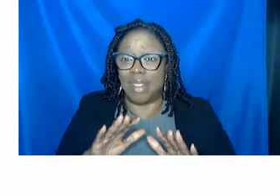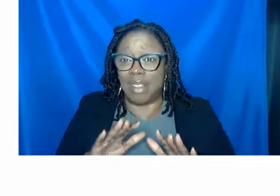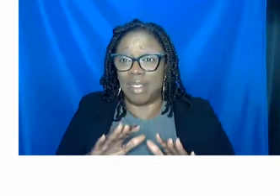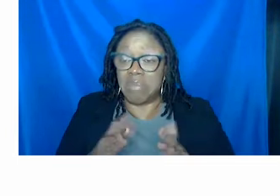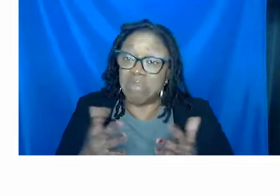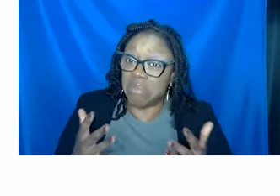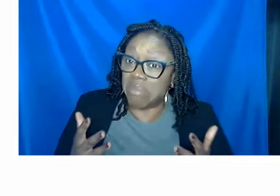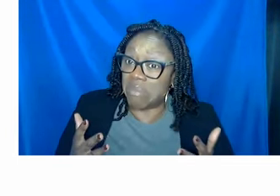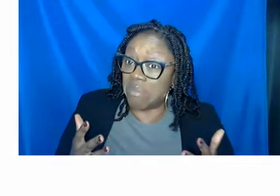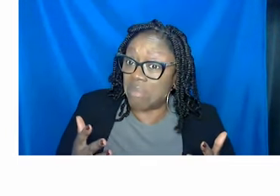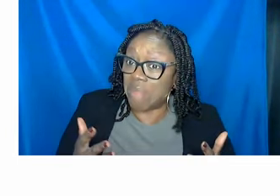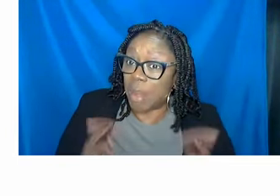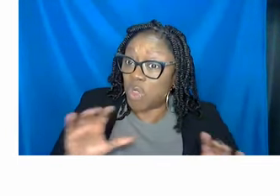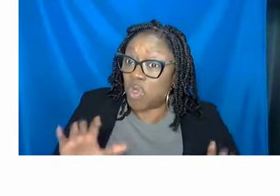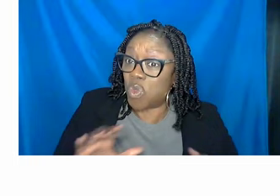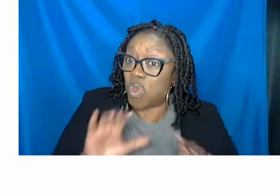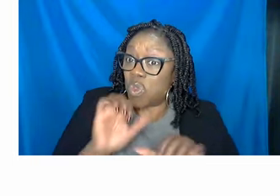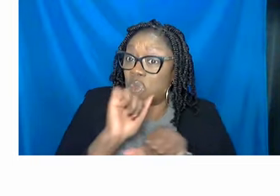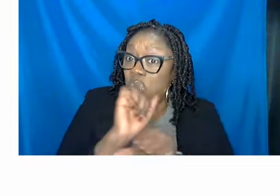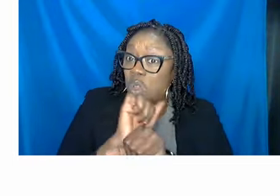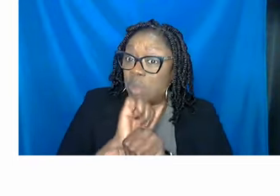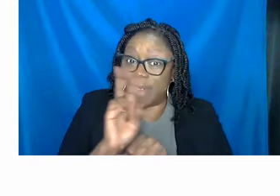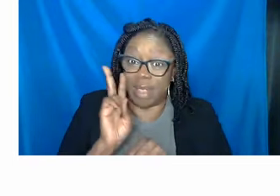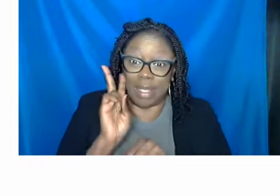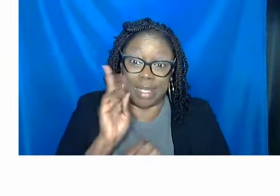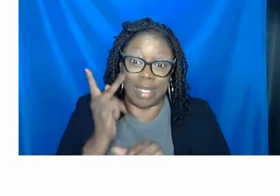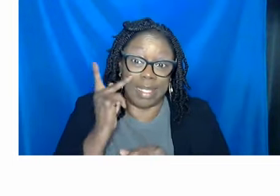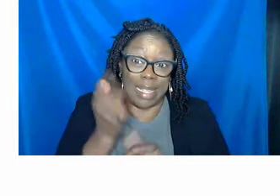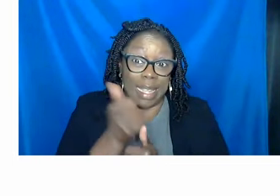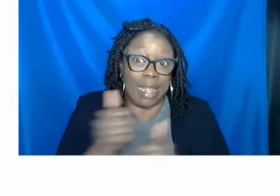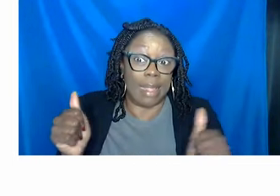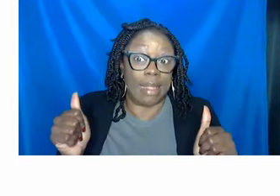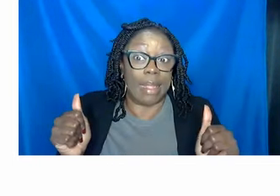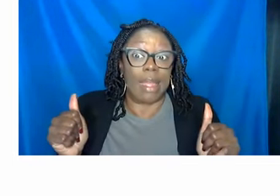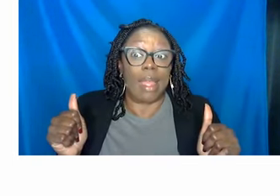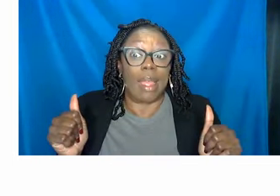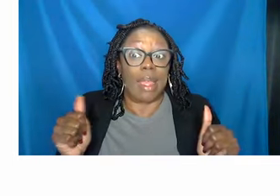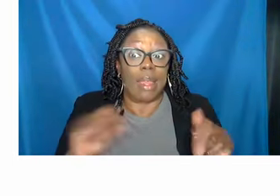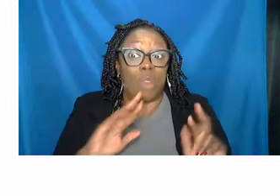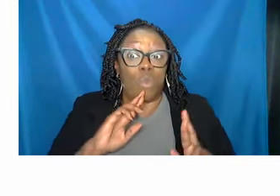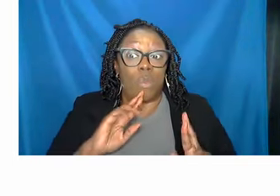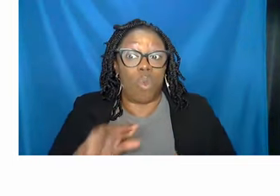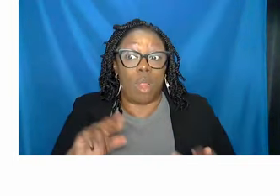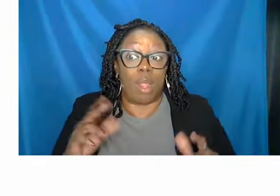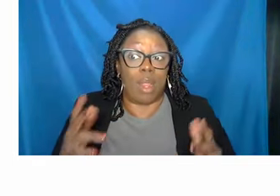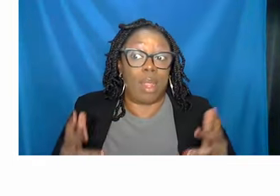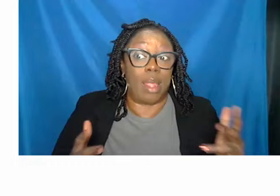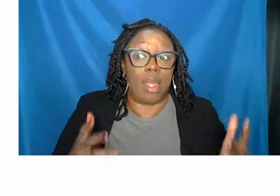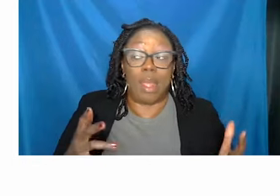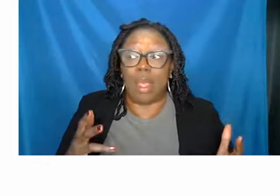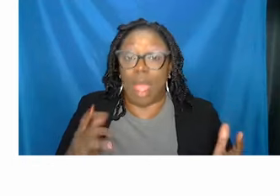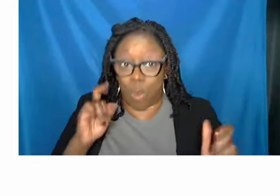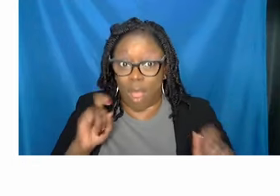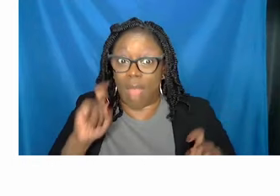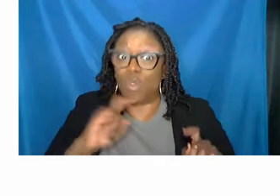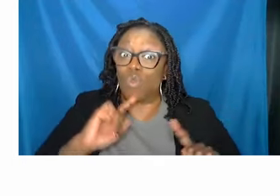right? You may be doing what you're doing. If I see any, you know, something that needs to be reported, right, the nurse is going to do that. And they had